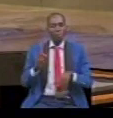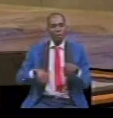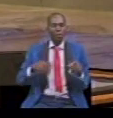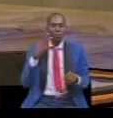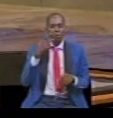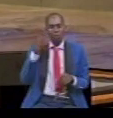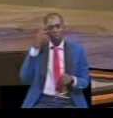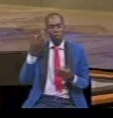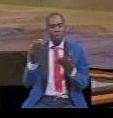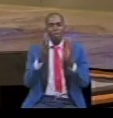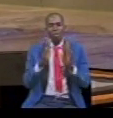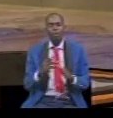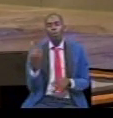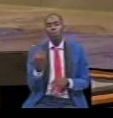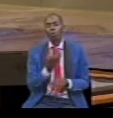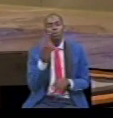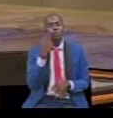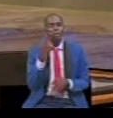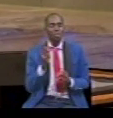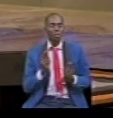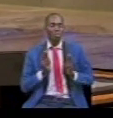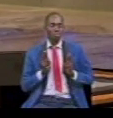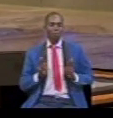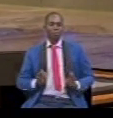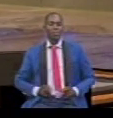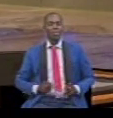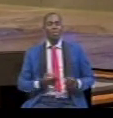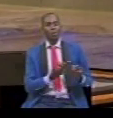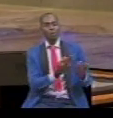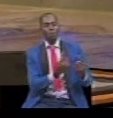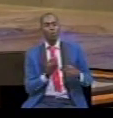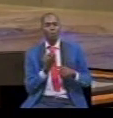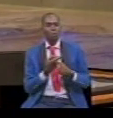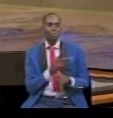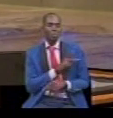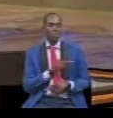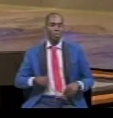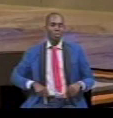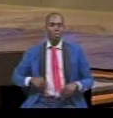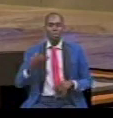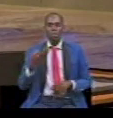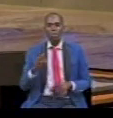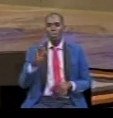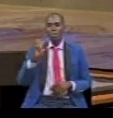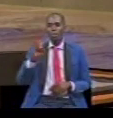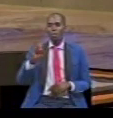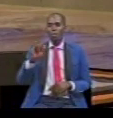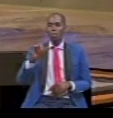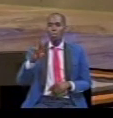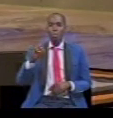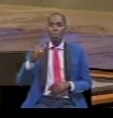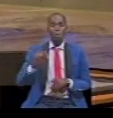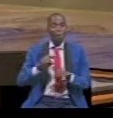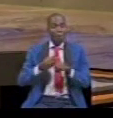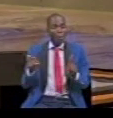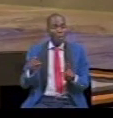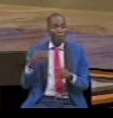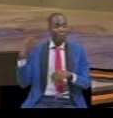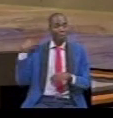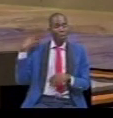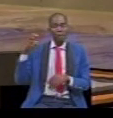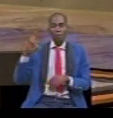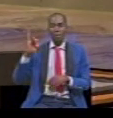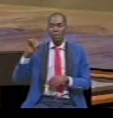saw the chariots and the horses coming from the king of Syria. Elisha saw beyond. You will